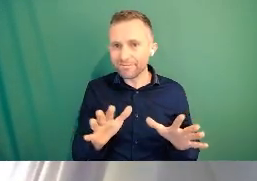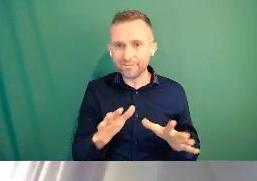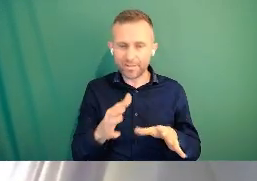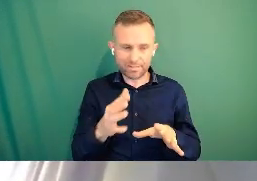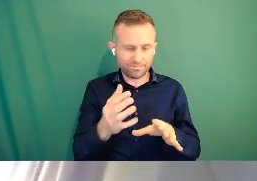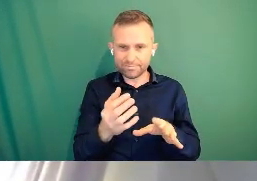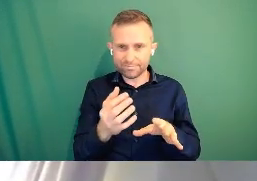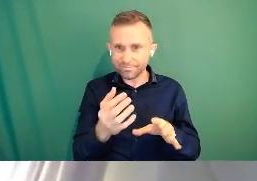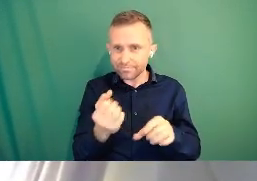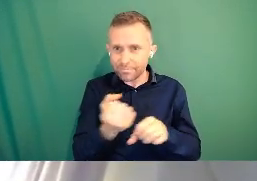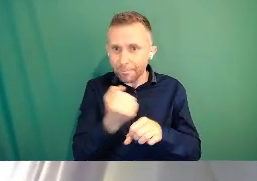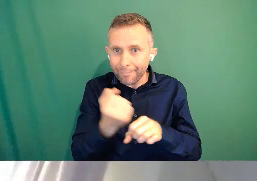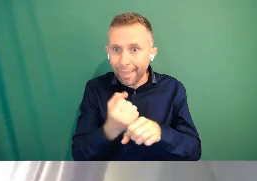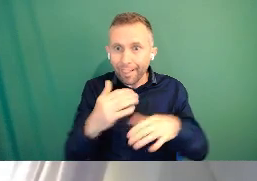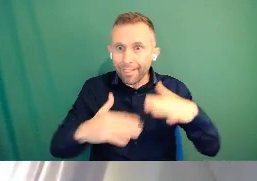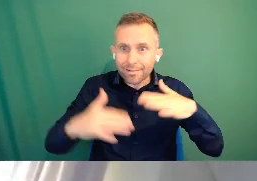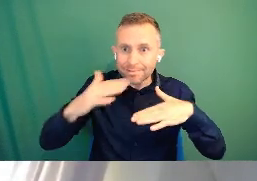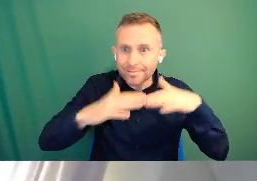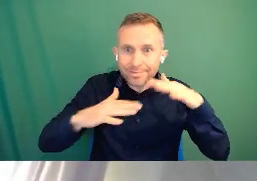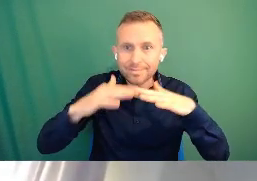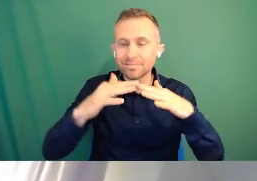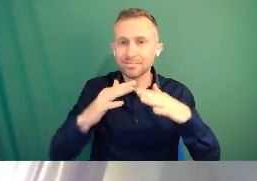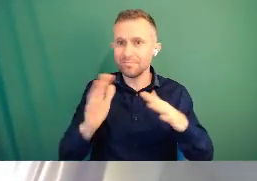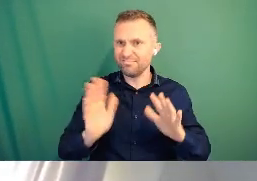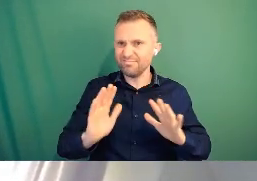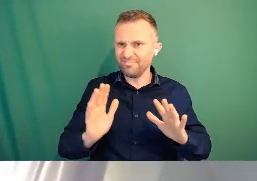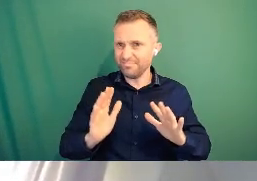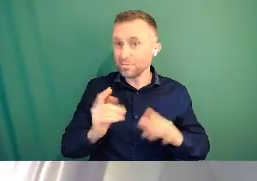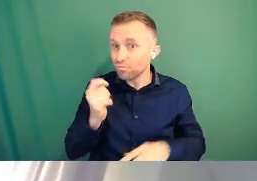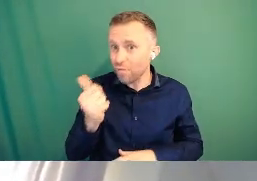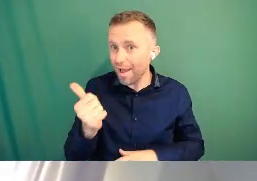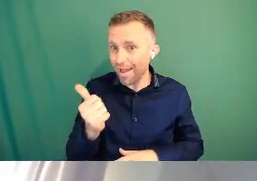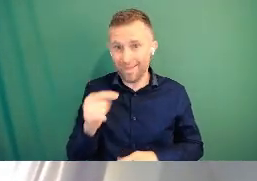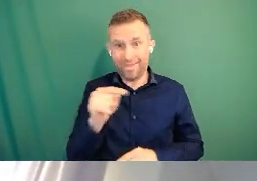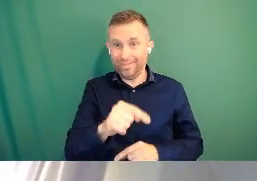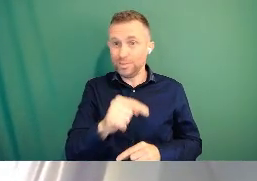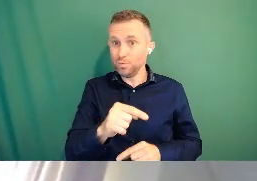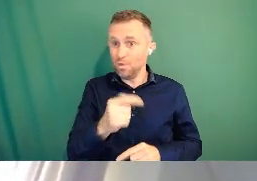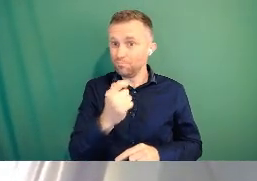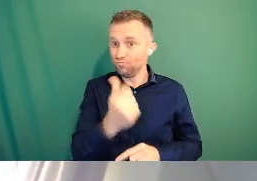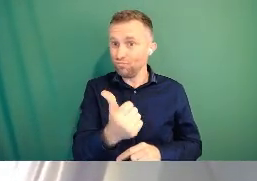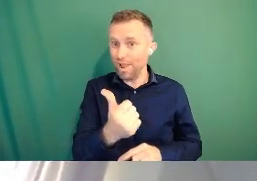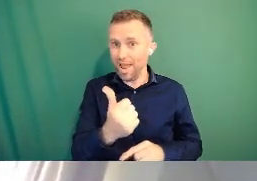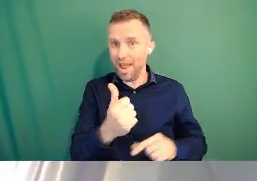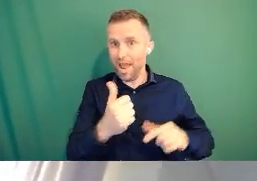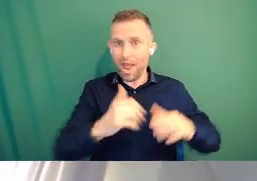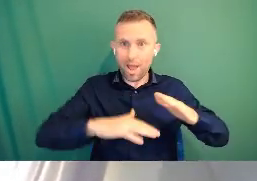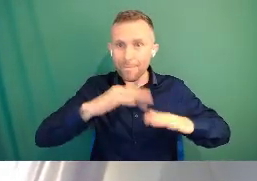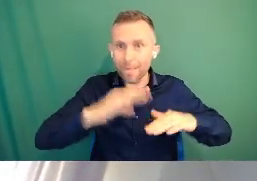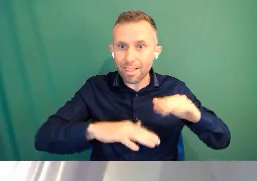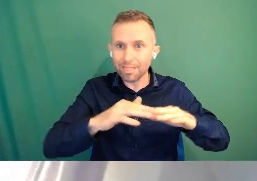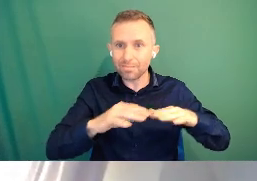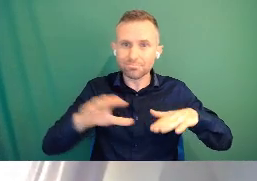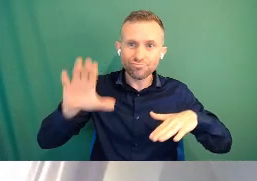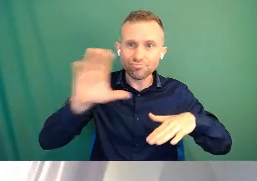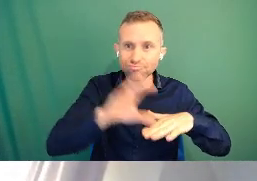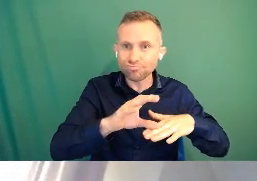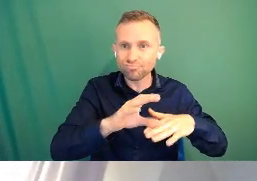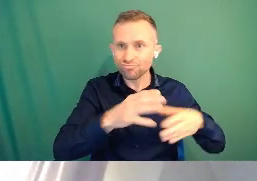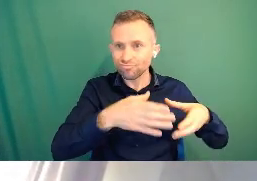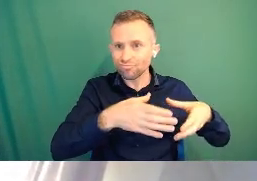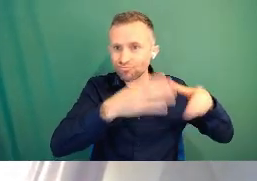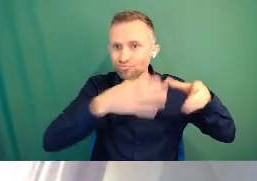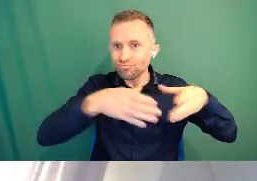preserving exactly what you've got. But this was a very different situation. They decided to rebuild on top of the ruin.